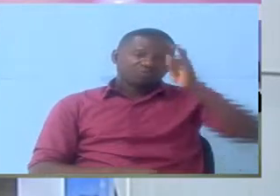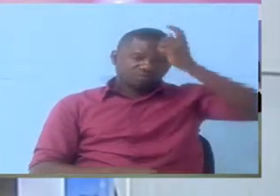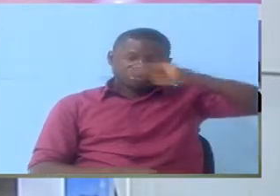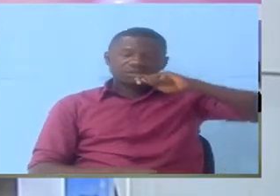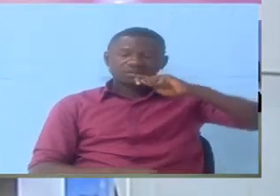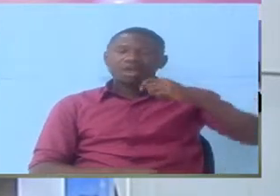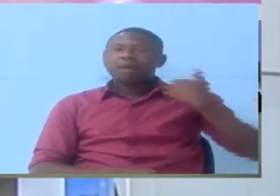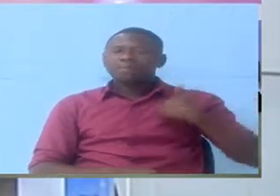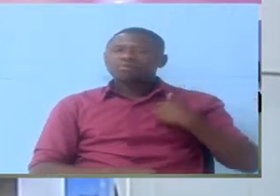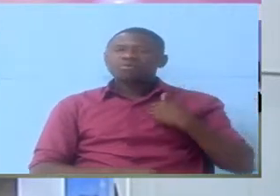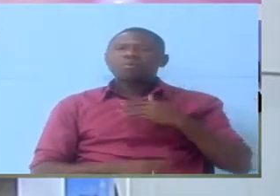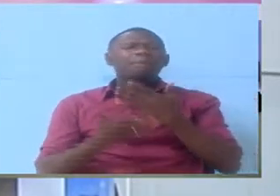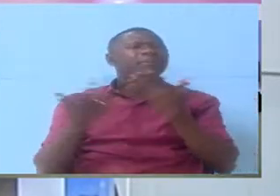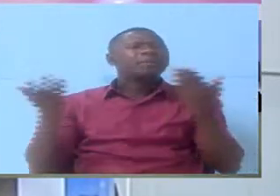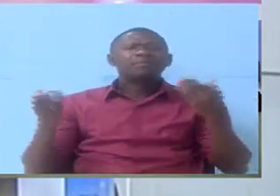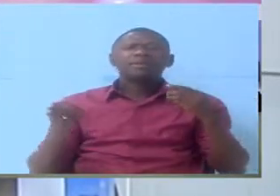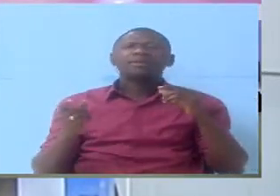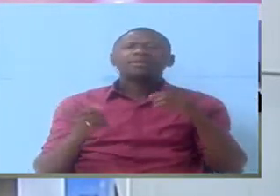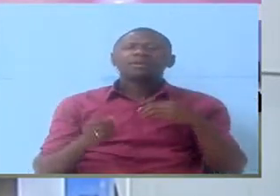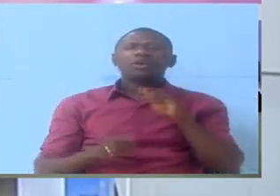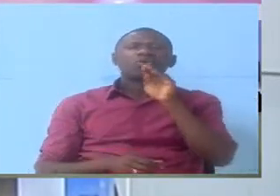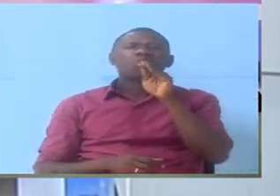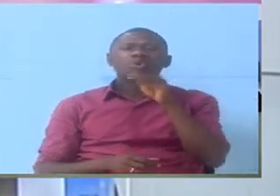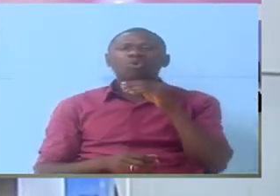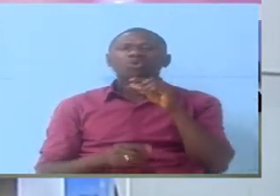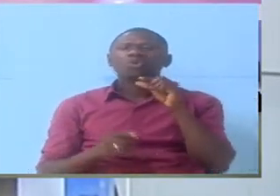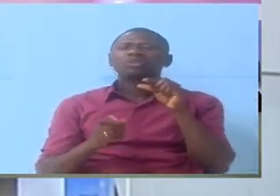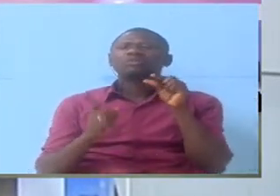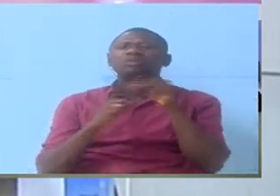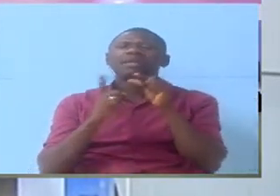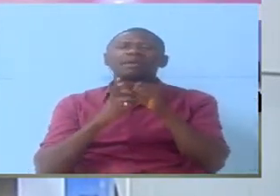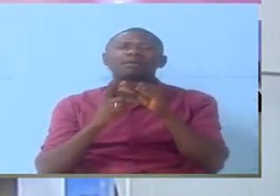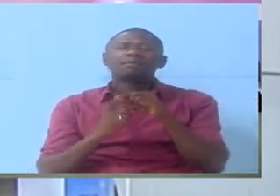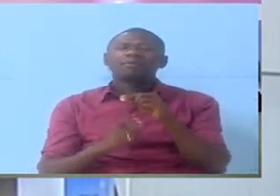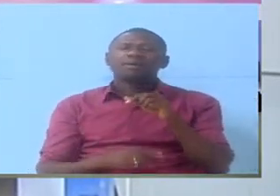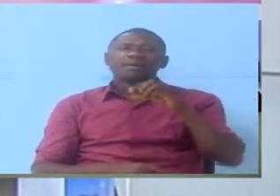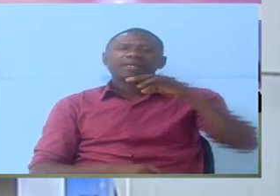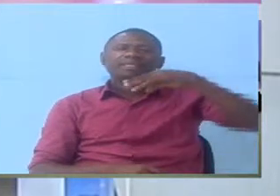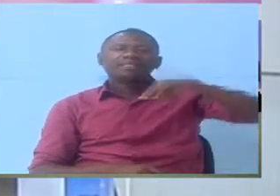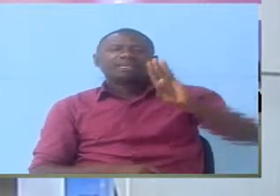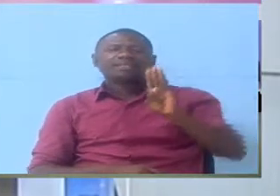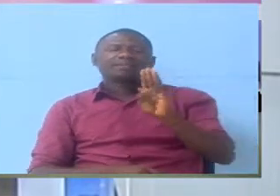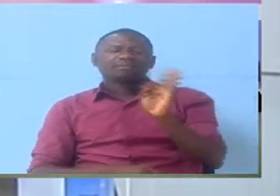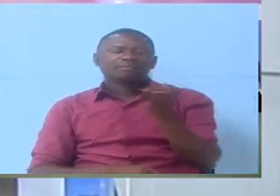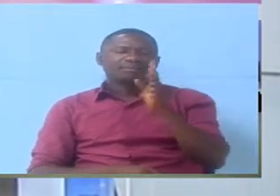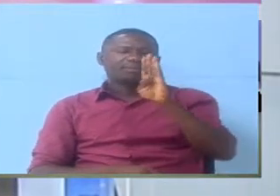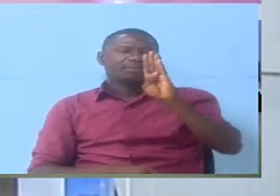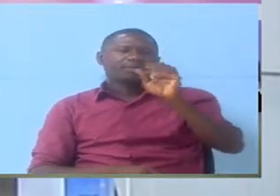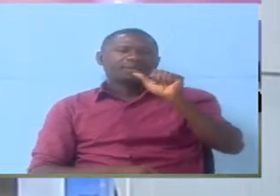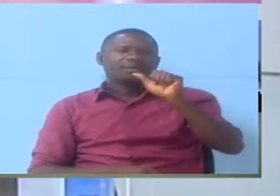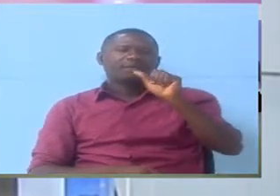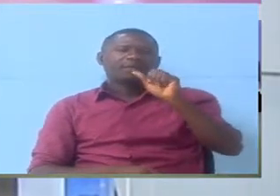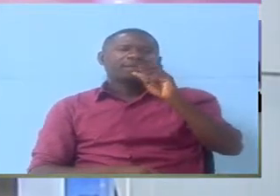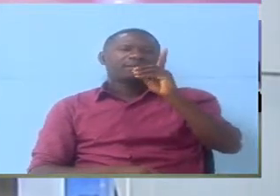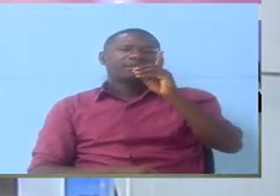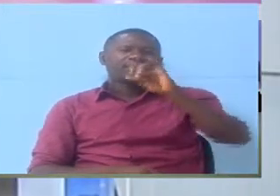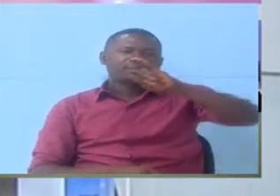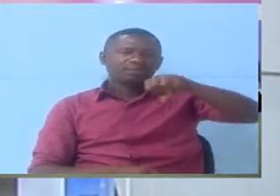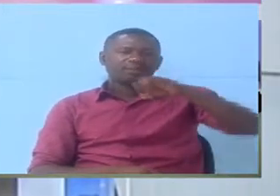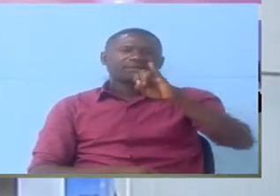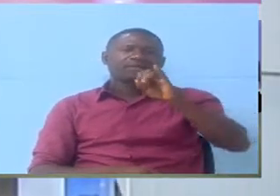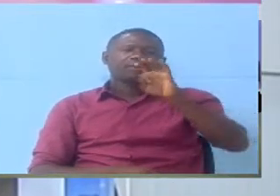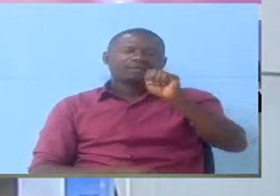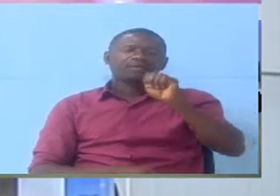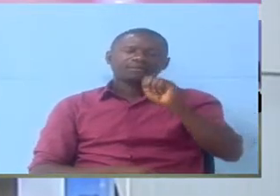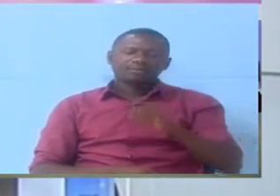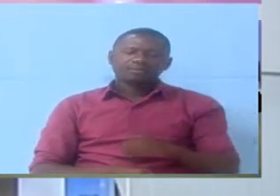kumandi 13 baji la memma la police doko la yirka numero nyinti. So he has a good network. Andung ay chokinyo la kende bale